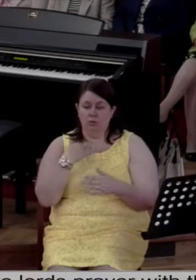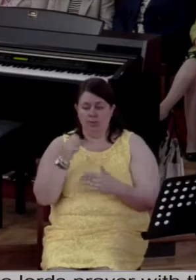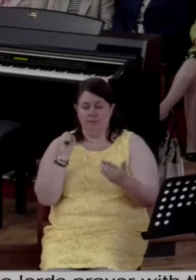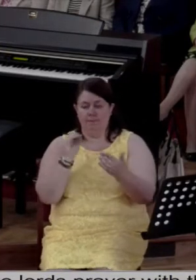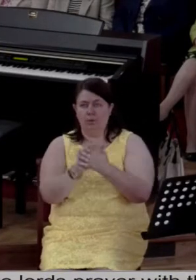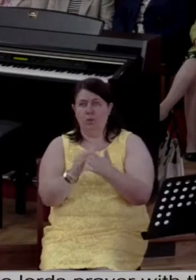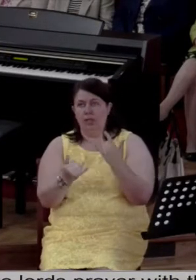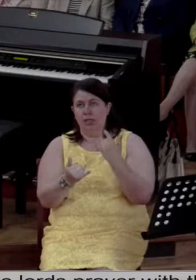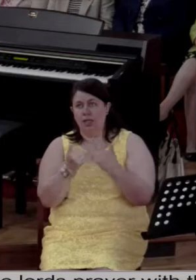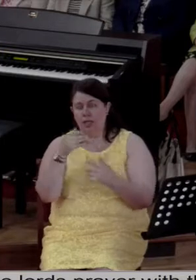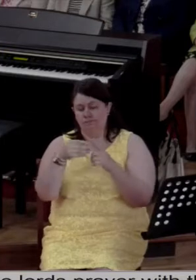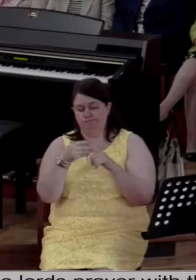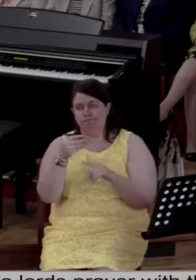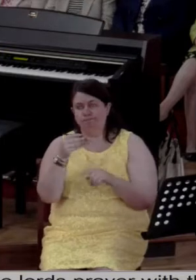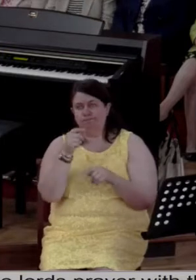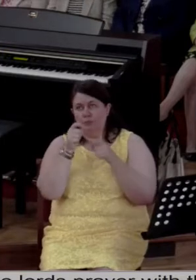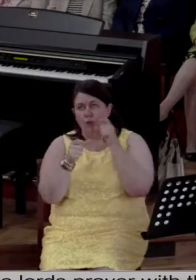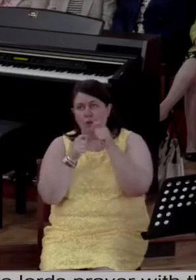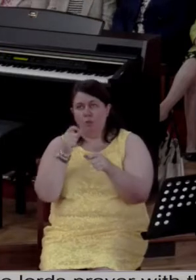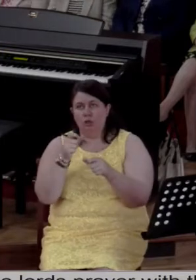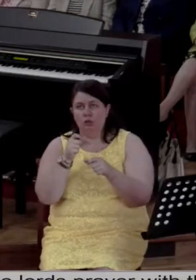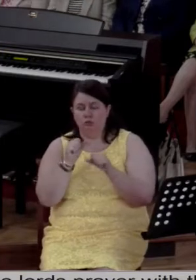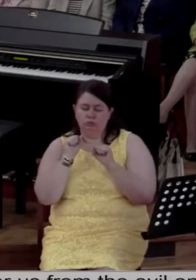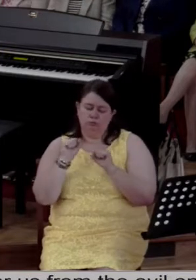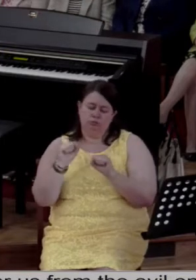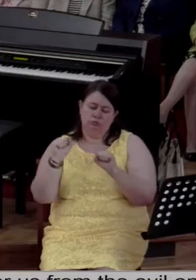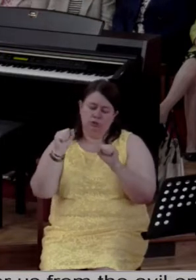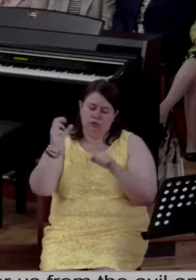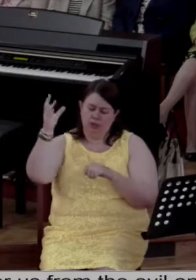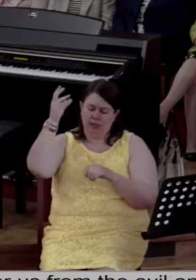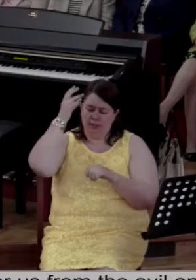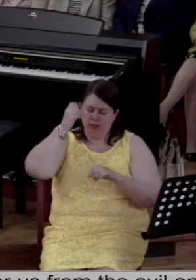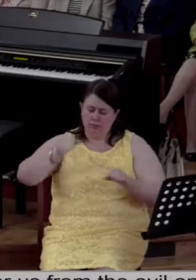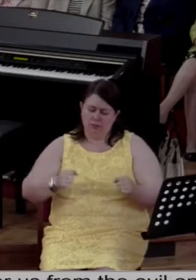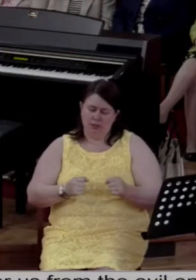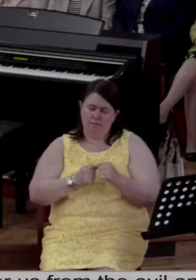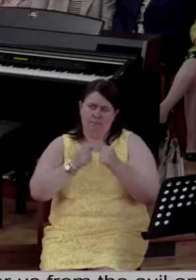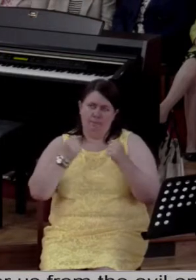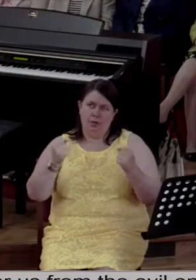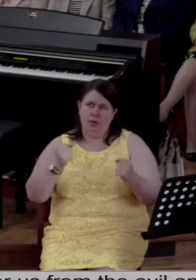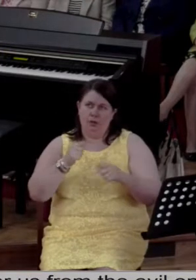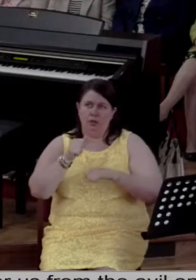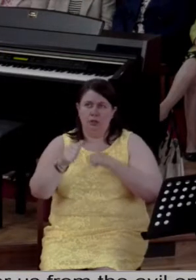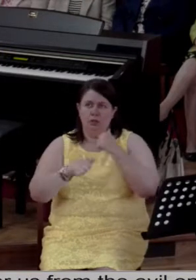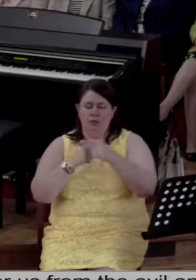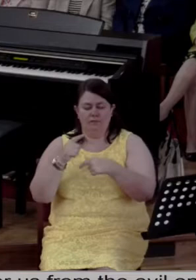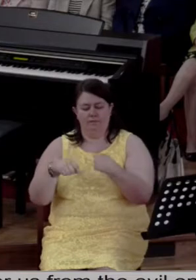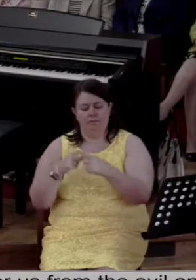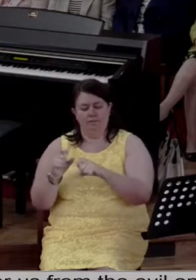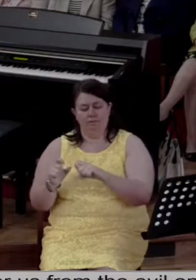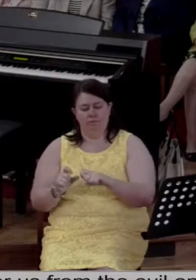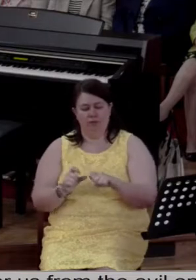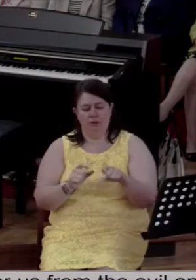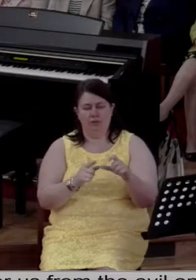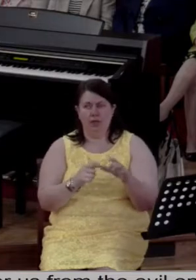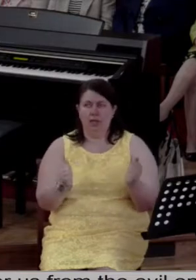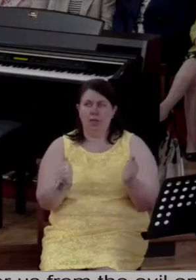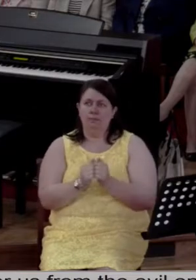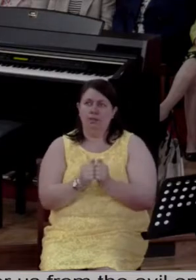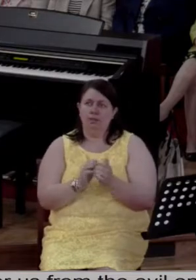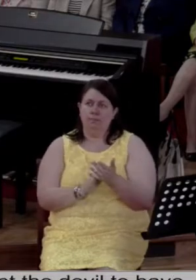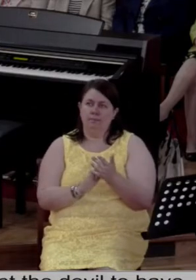in, yours is the kingdom, the power, and the glory forever and ever, amen, then it brings the prayer full